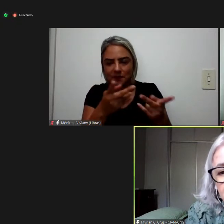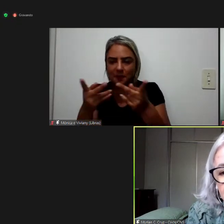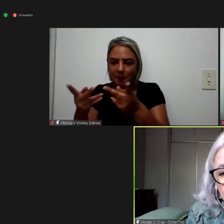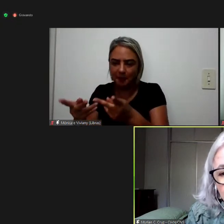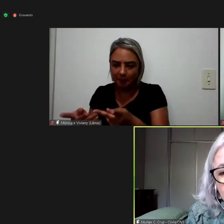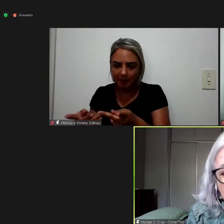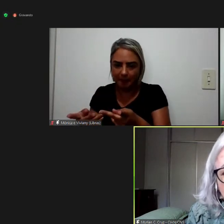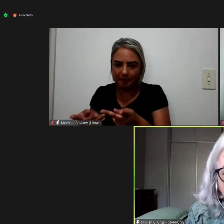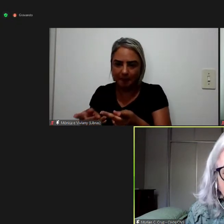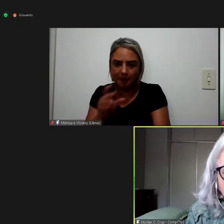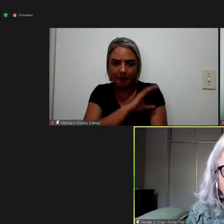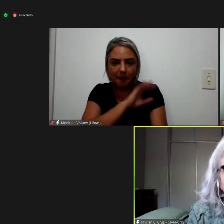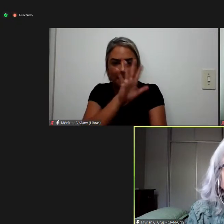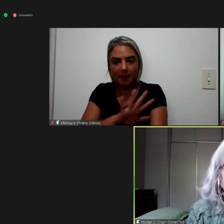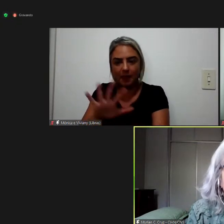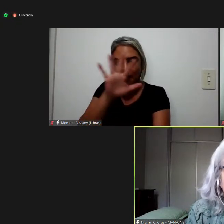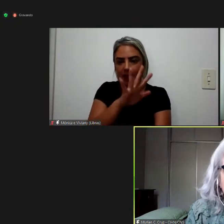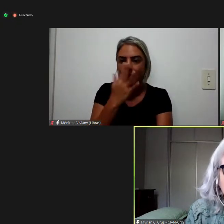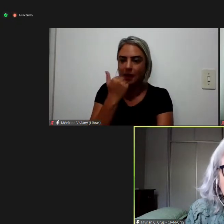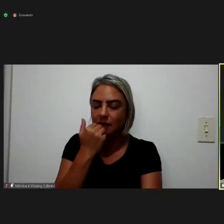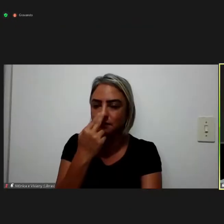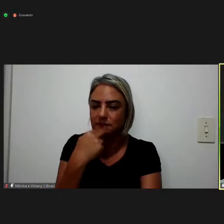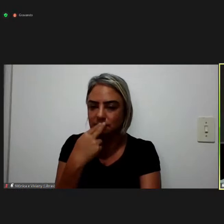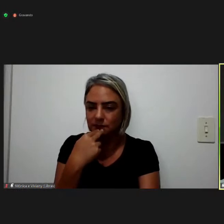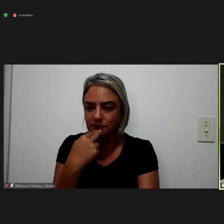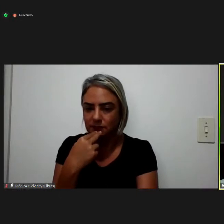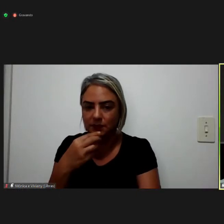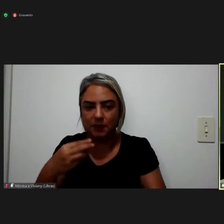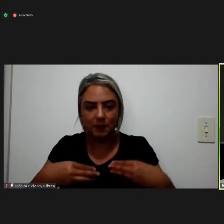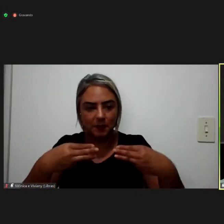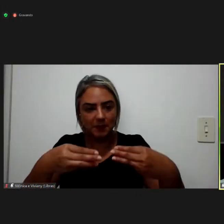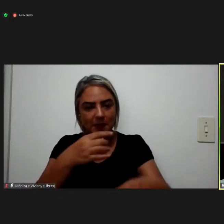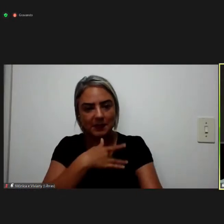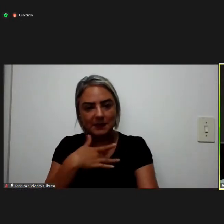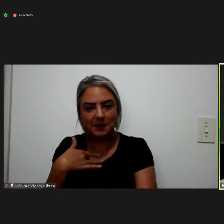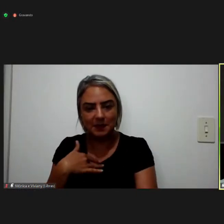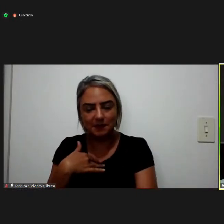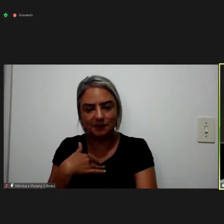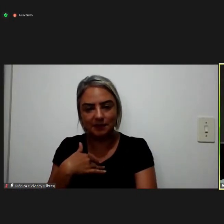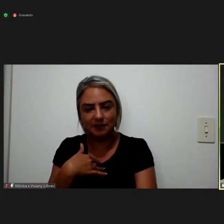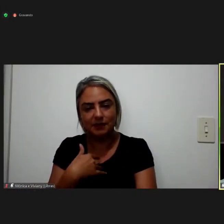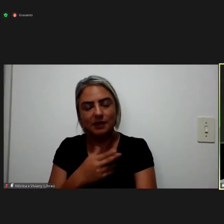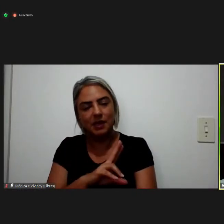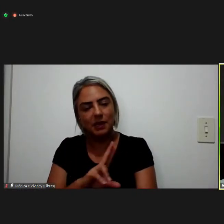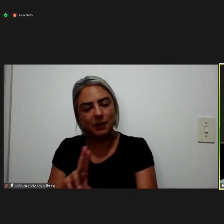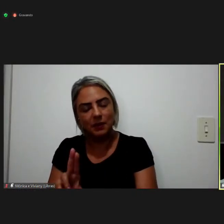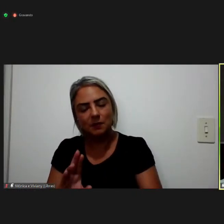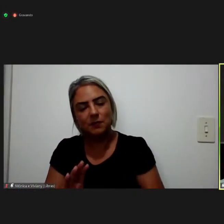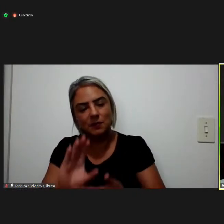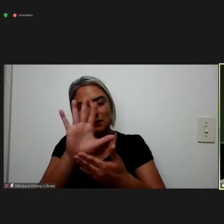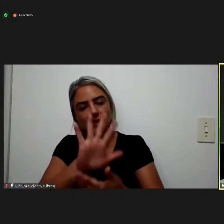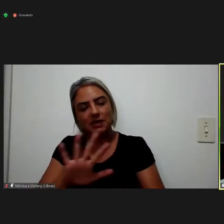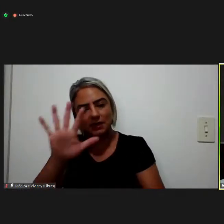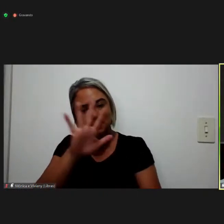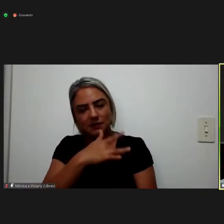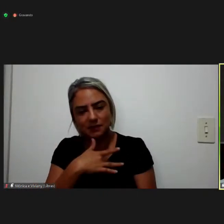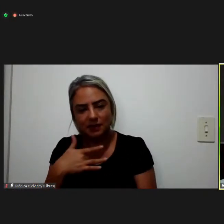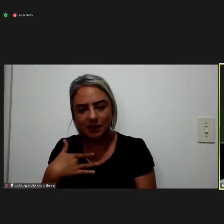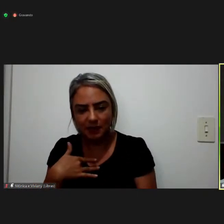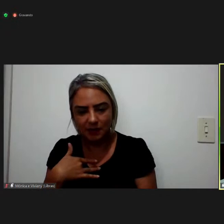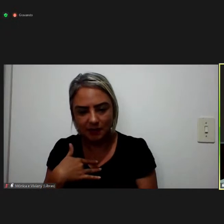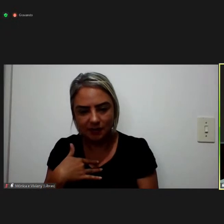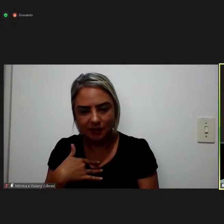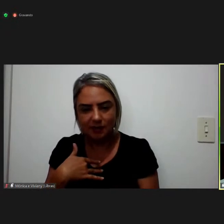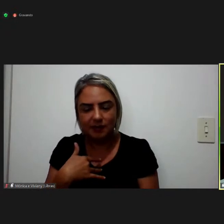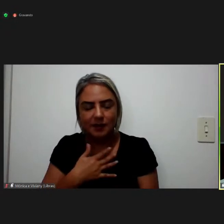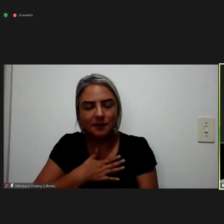thank the invitation done by the General Coordination of Food and Nutrition from the Ministry of Health in name of the National Council of